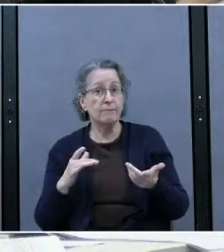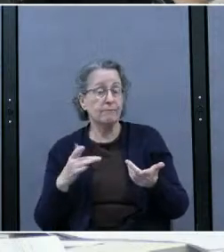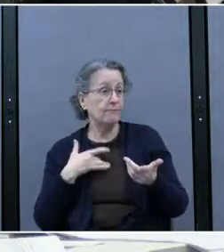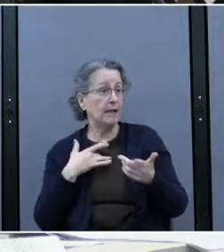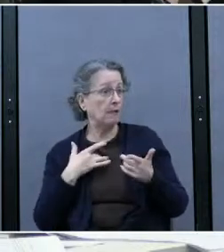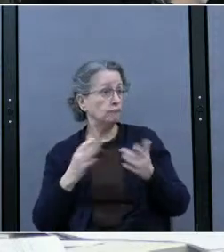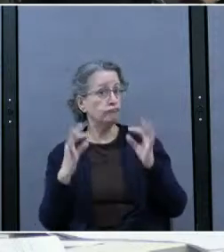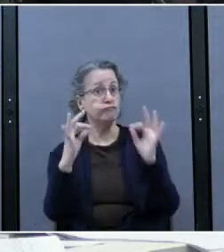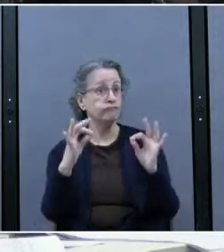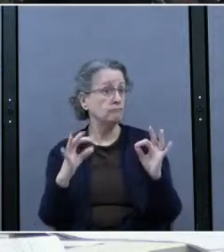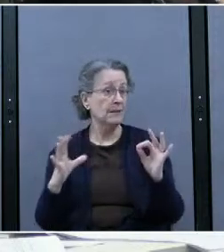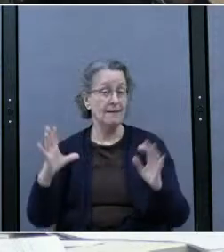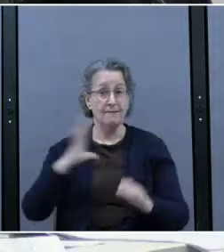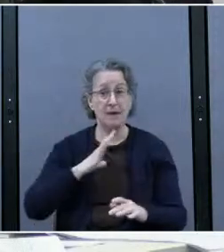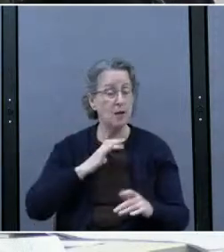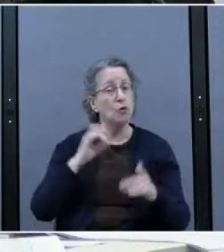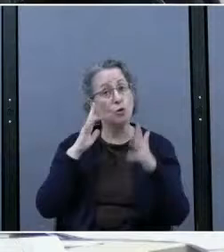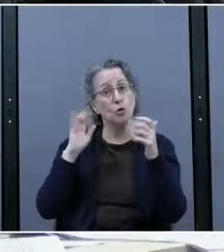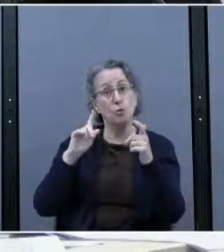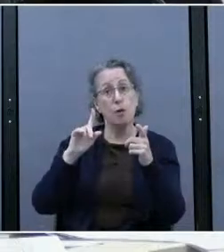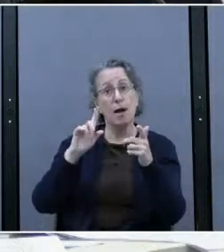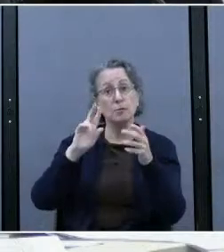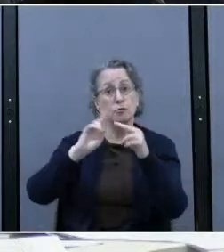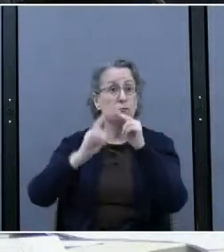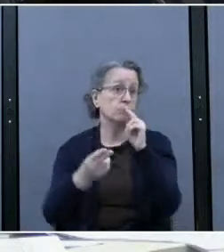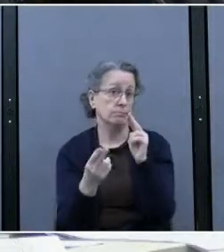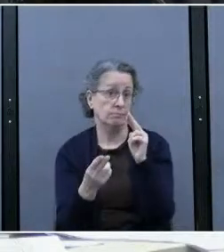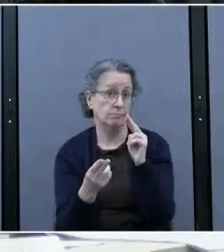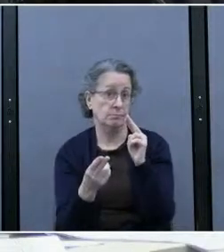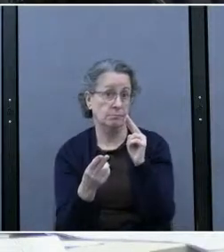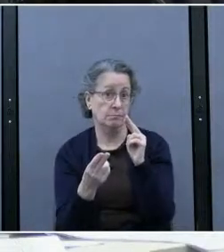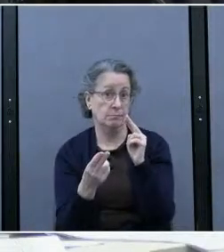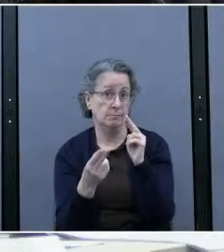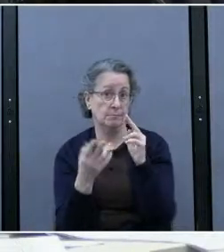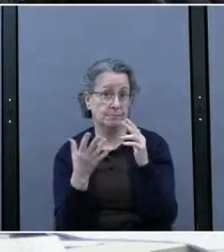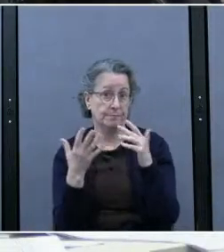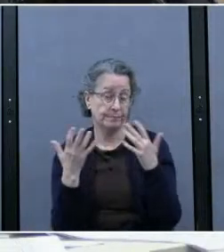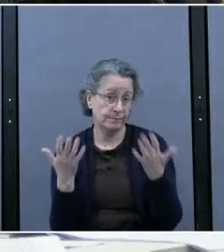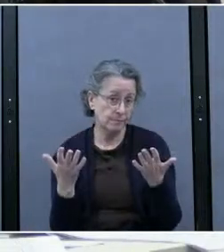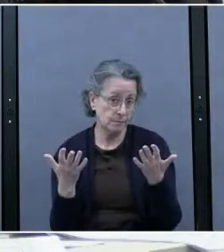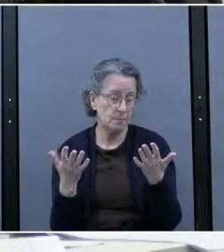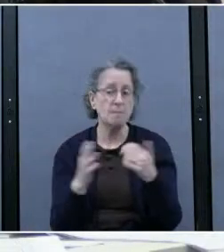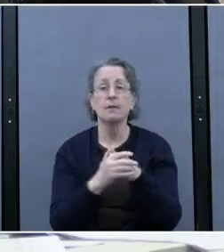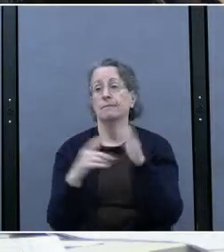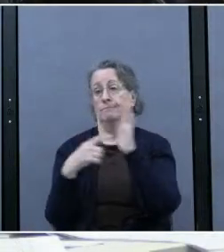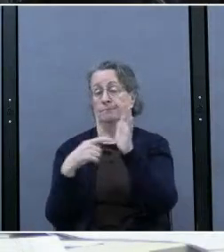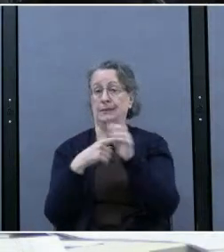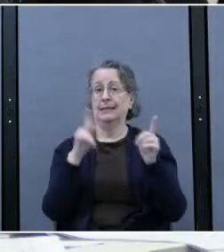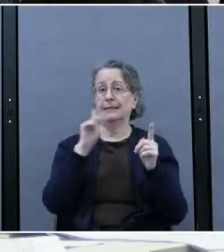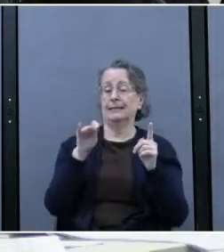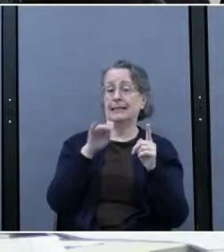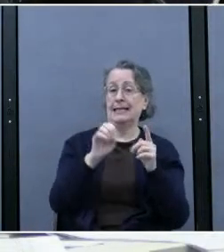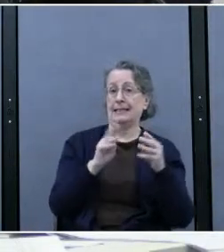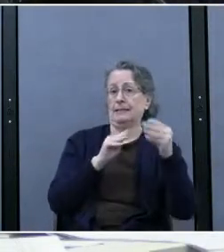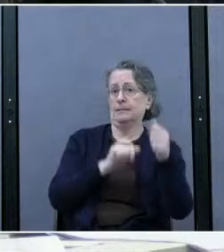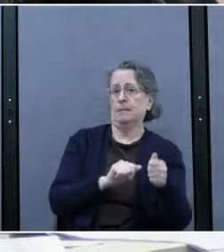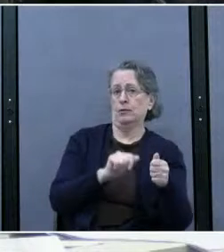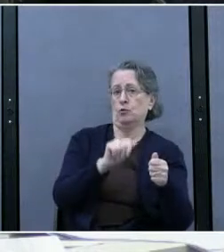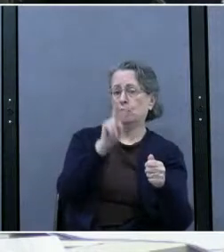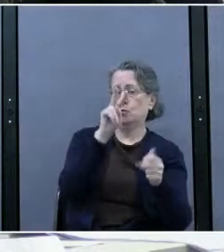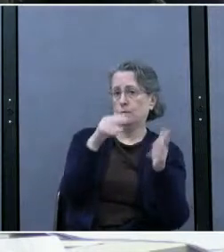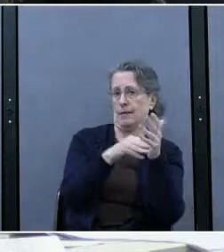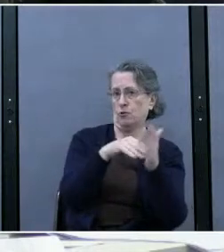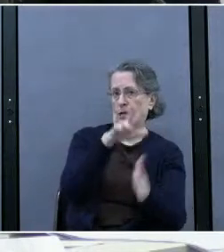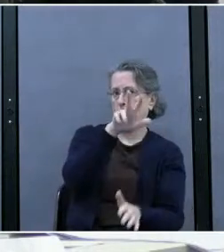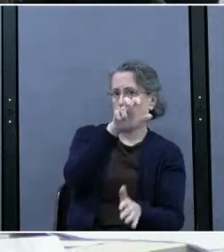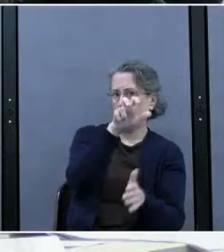lower than do you want to say, look, even though Keene spends $2,300